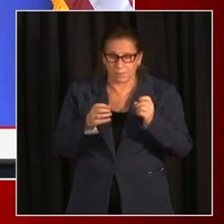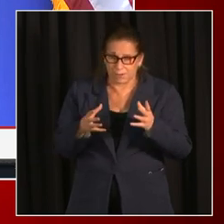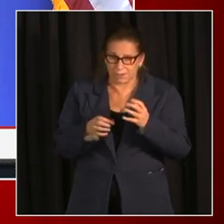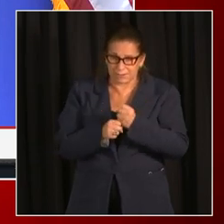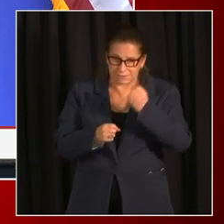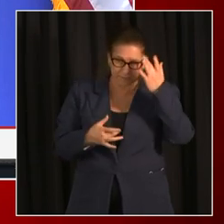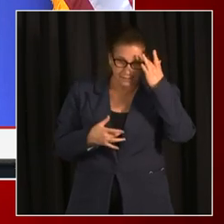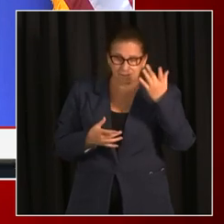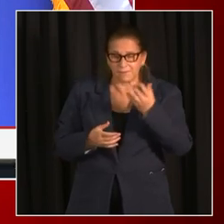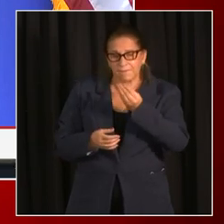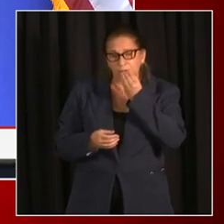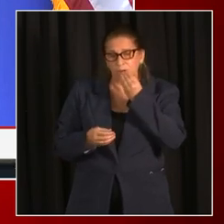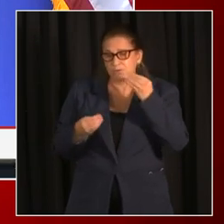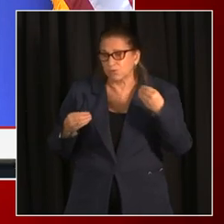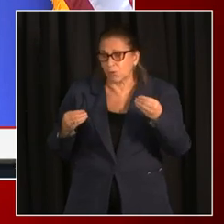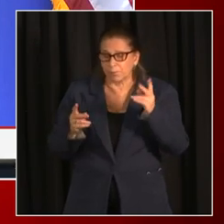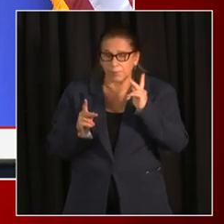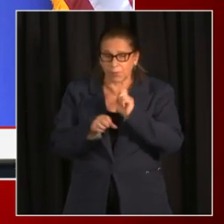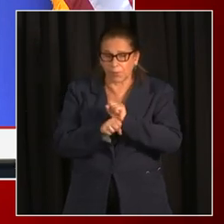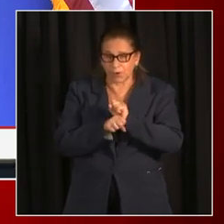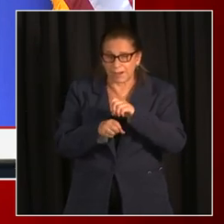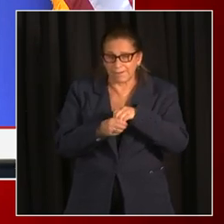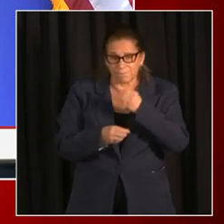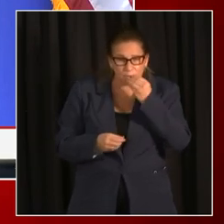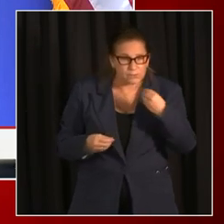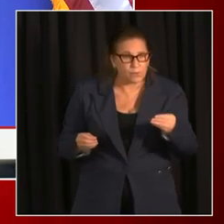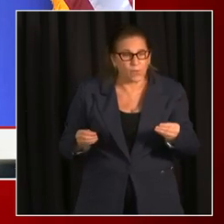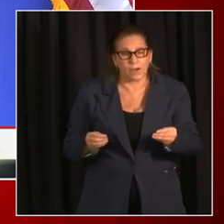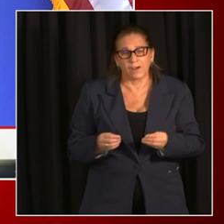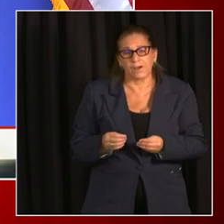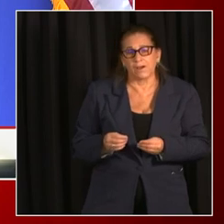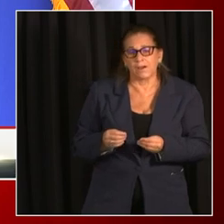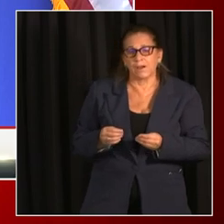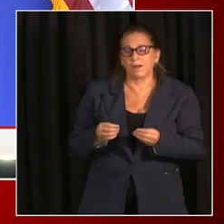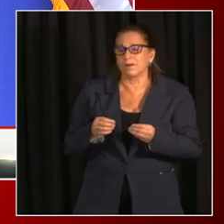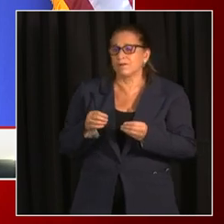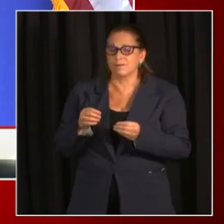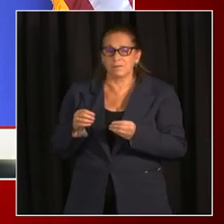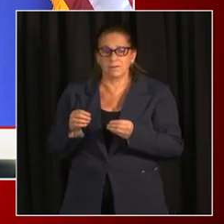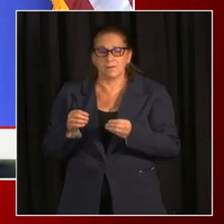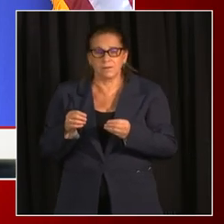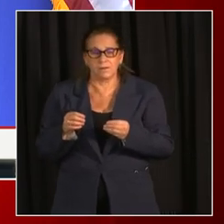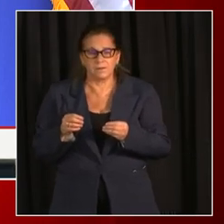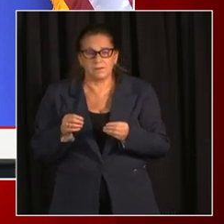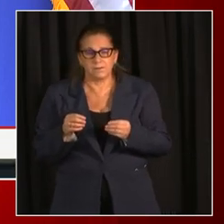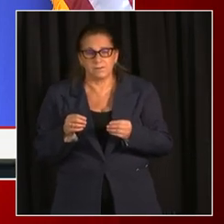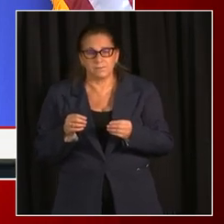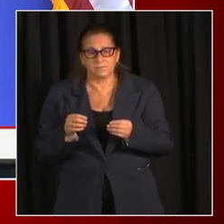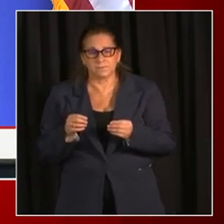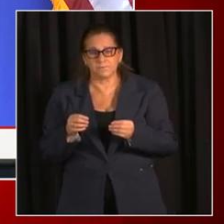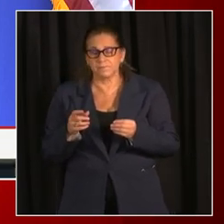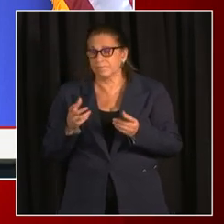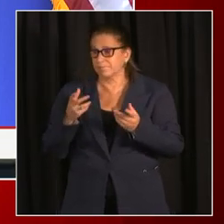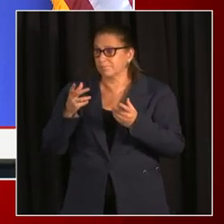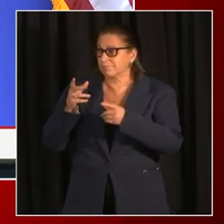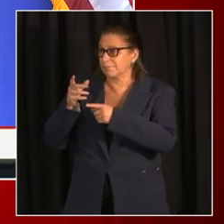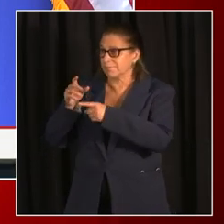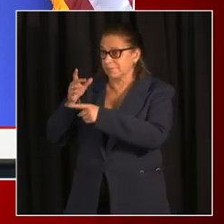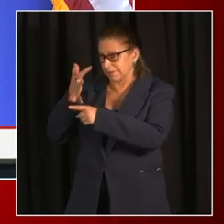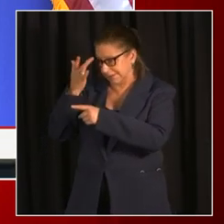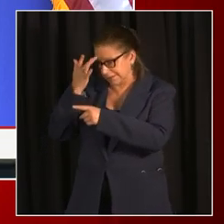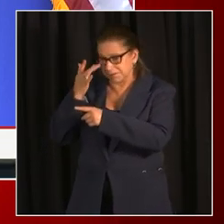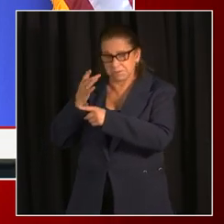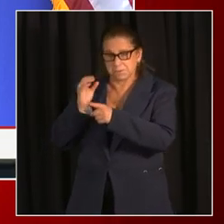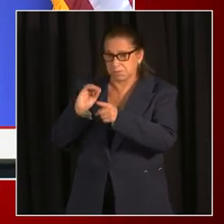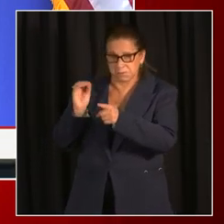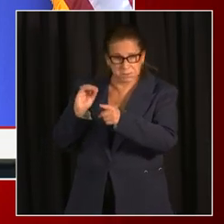food retail workers. So when you speak about what other jurisdictions are doing, there is not a lot of standardization